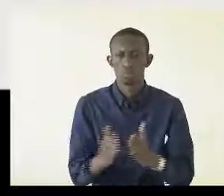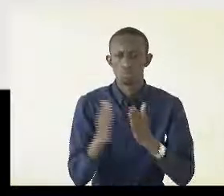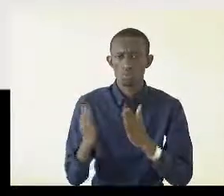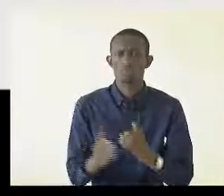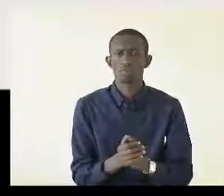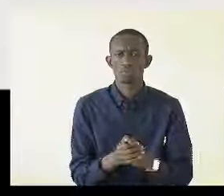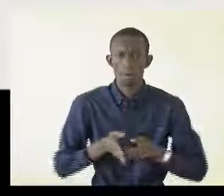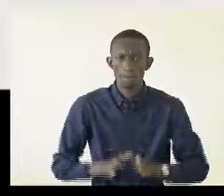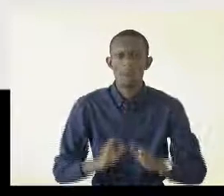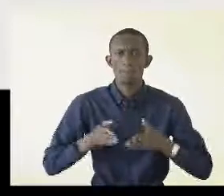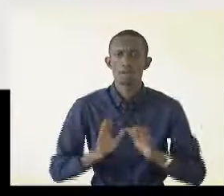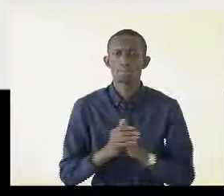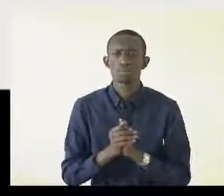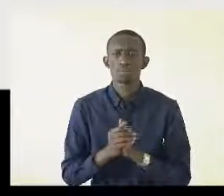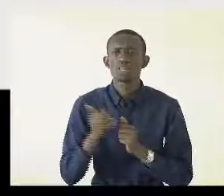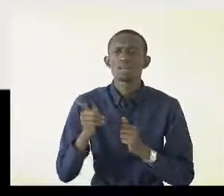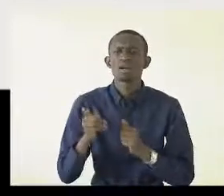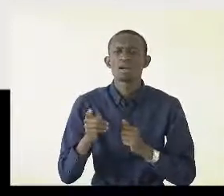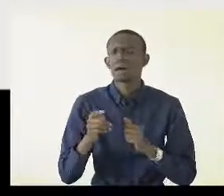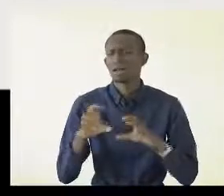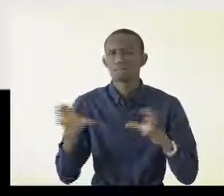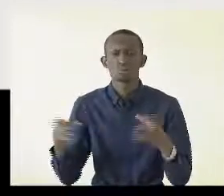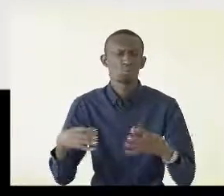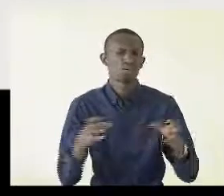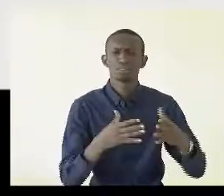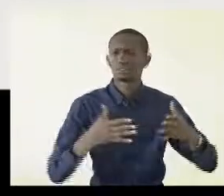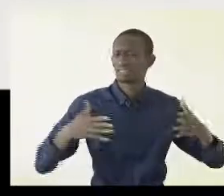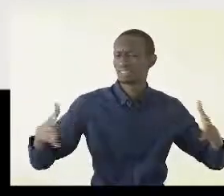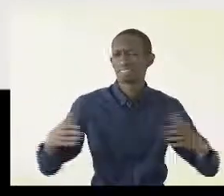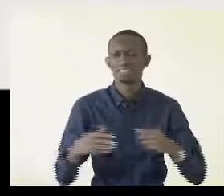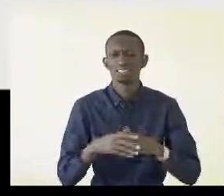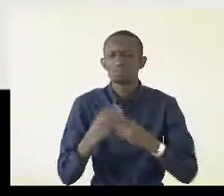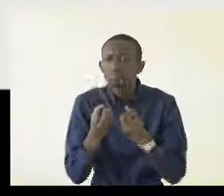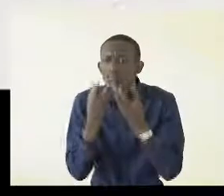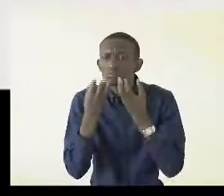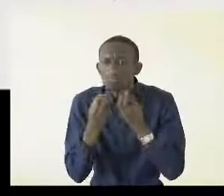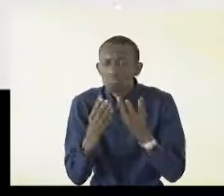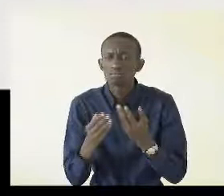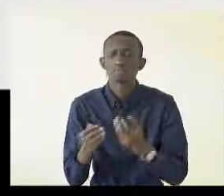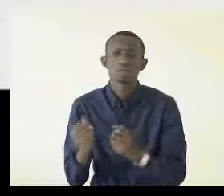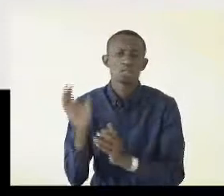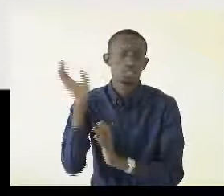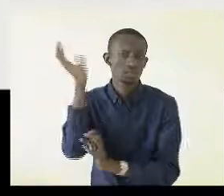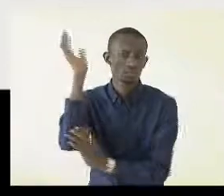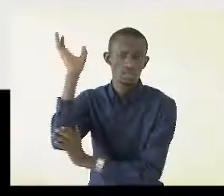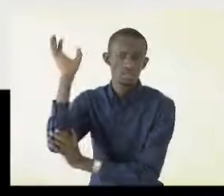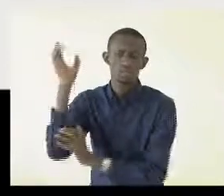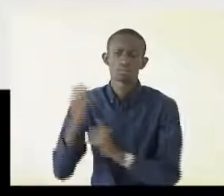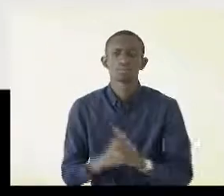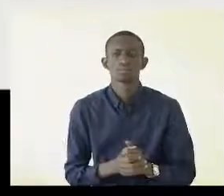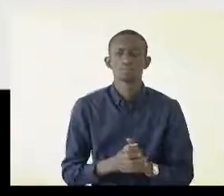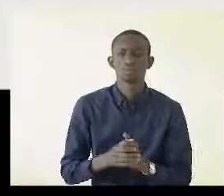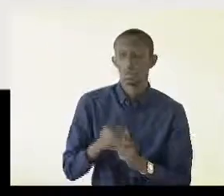we can talk about large group of plants and trees. Those are flowering plants because